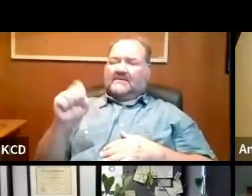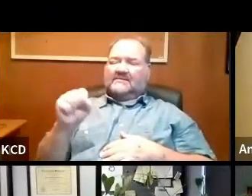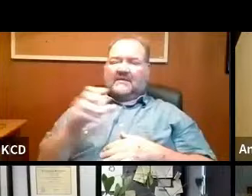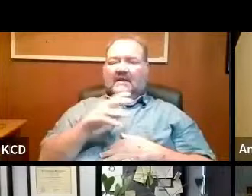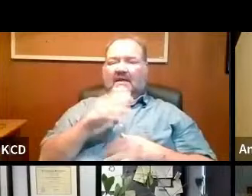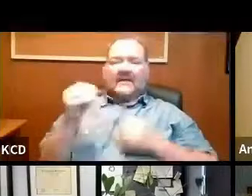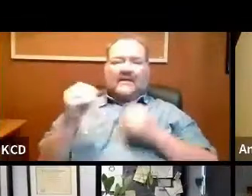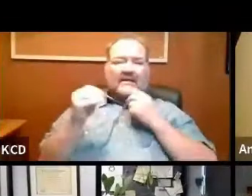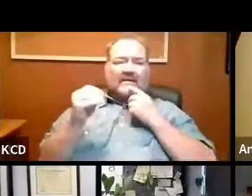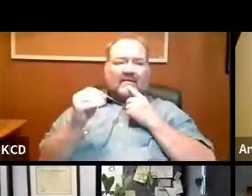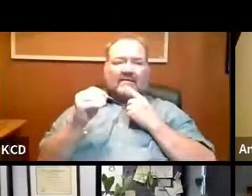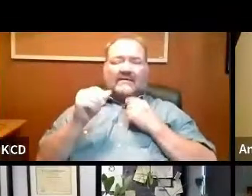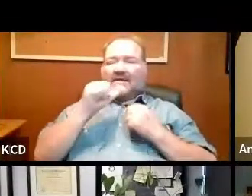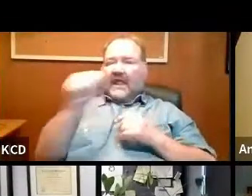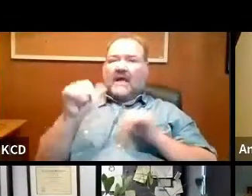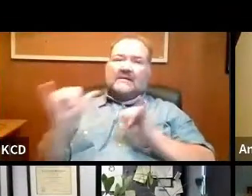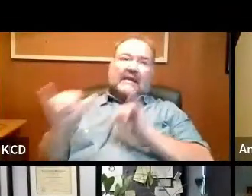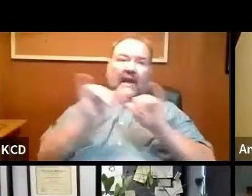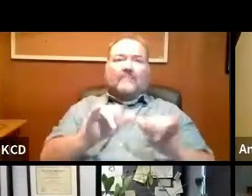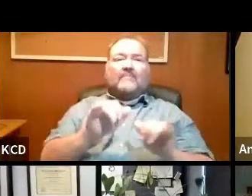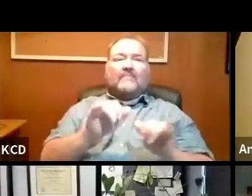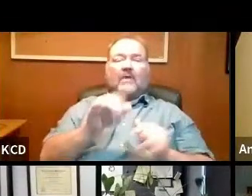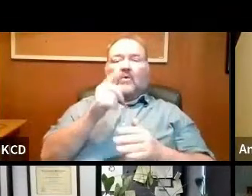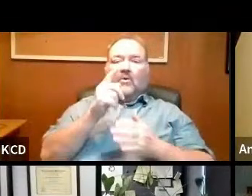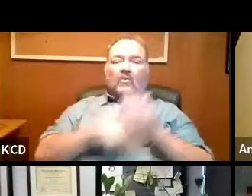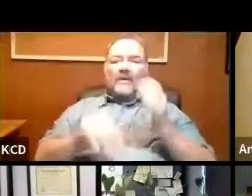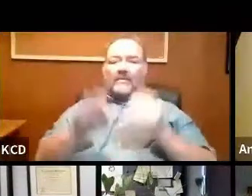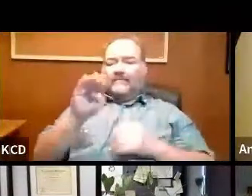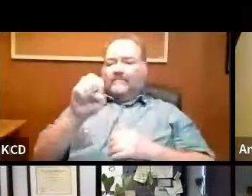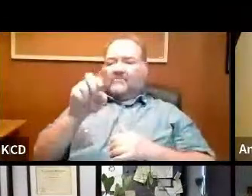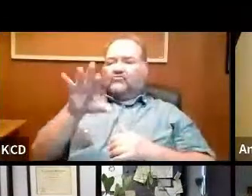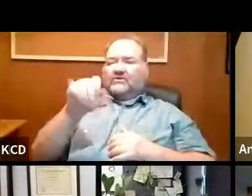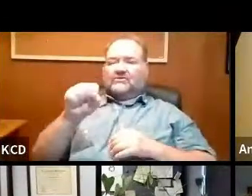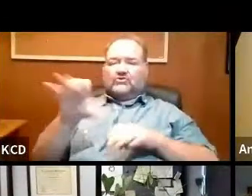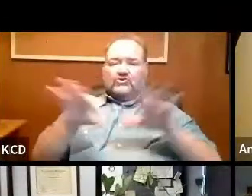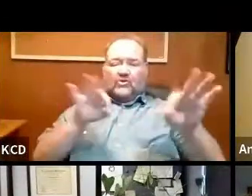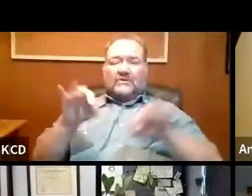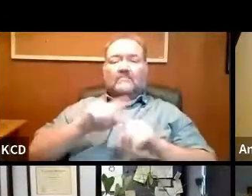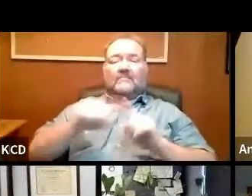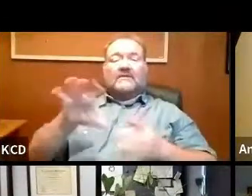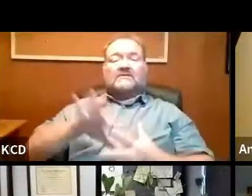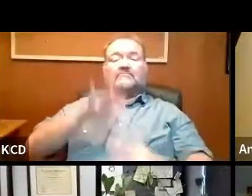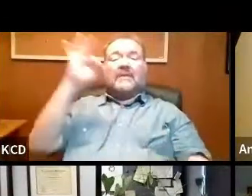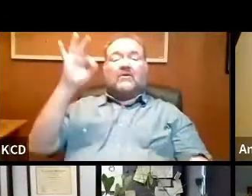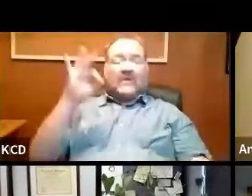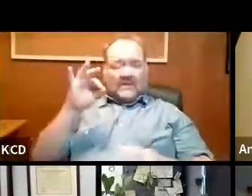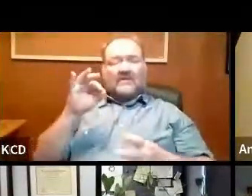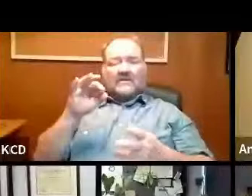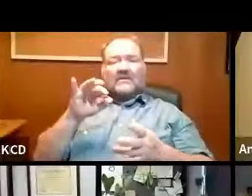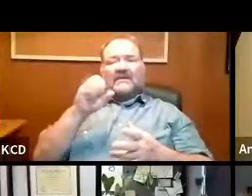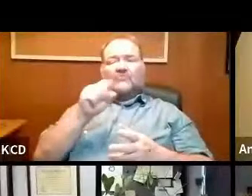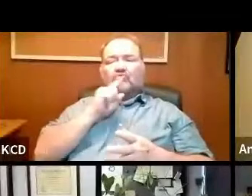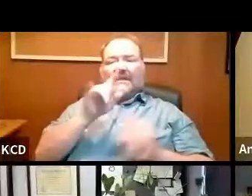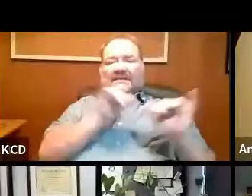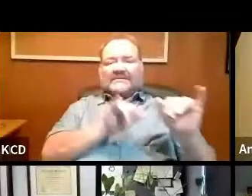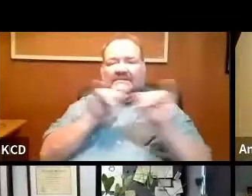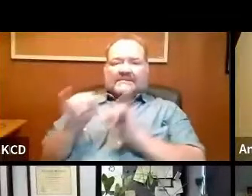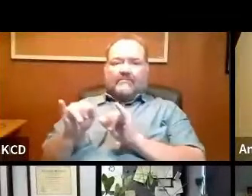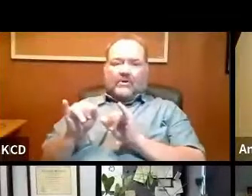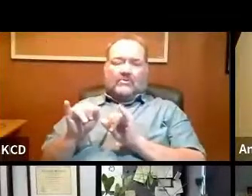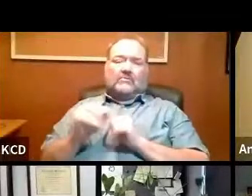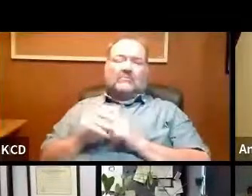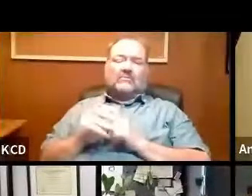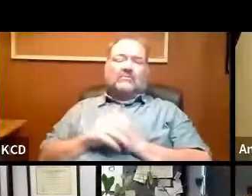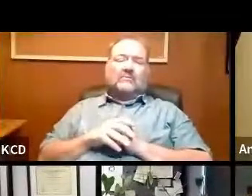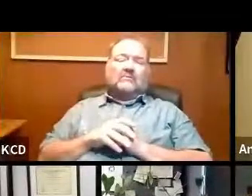not identical in terms of which metrics were chosen, the spirit of it, the essence of it is very similar.